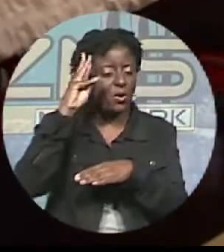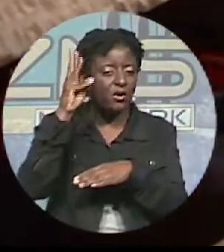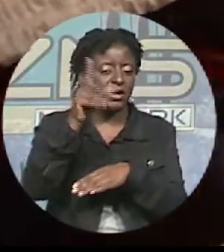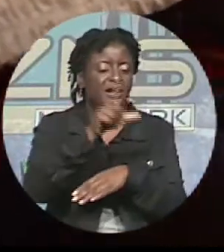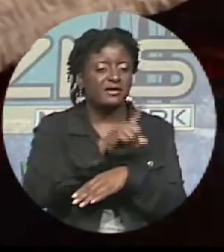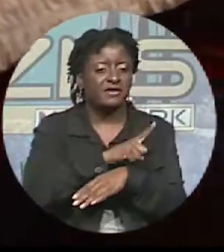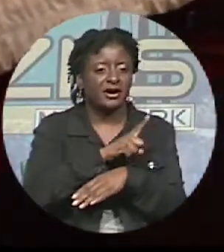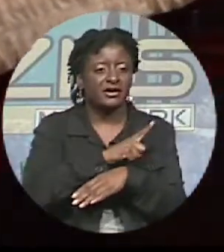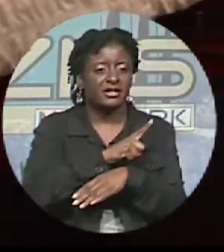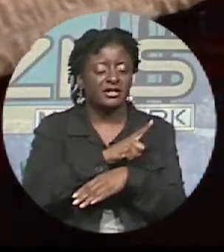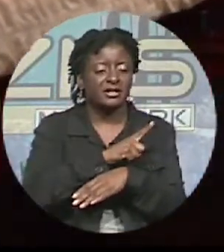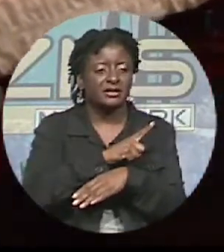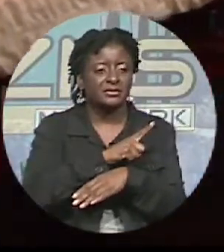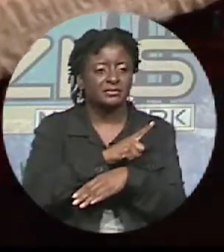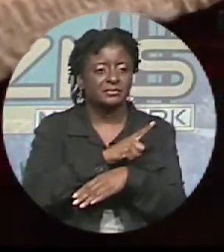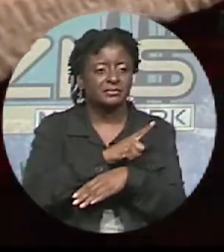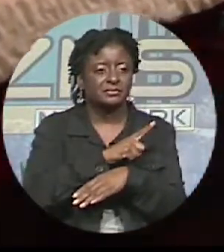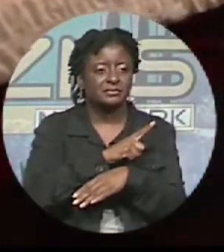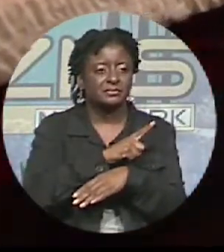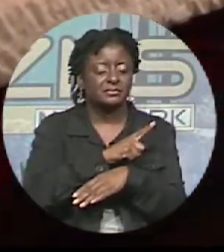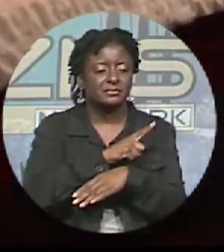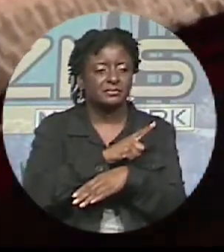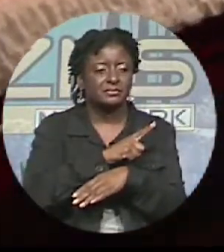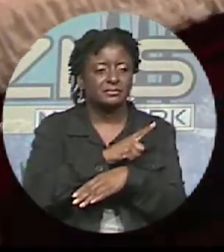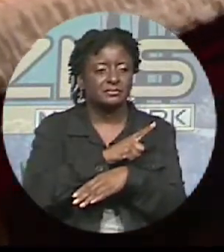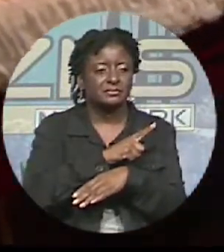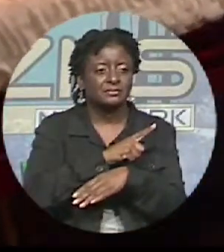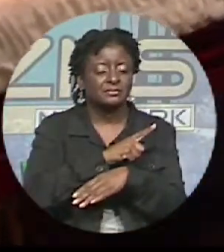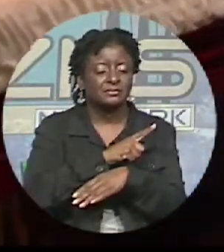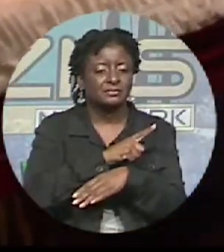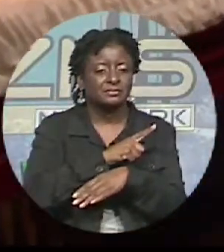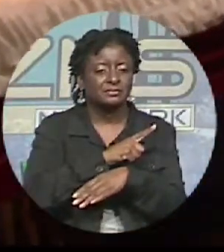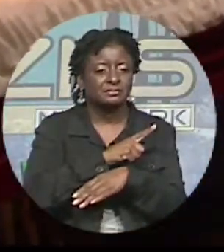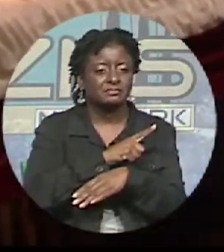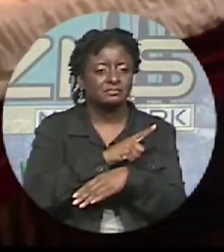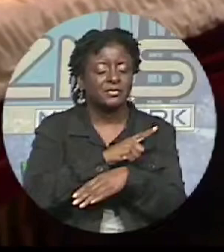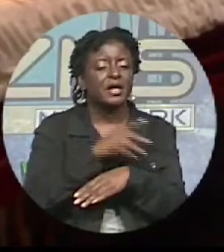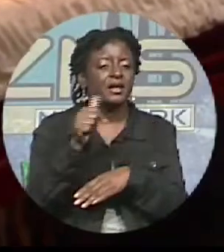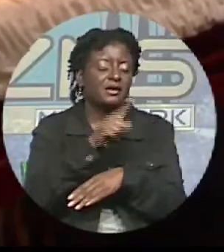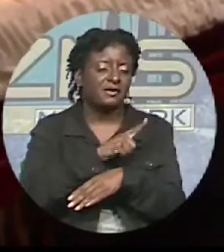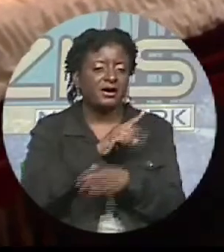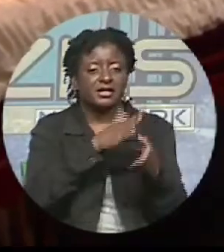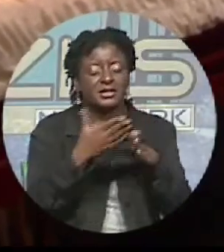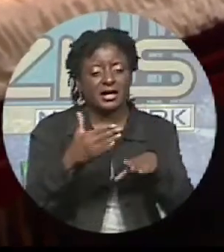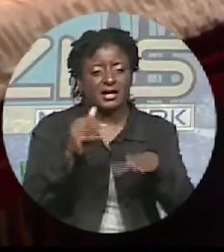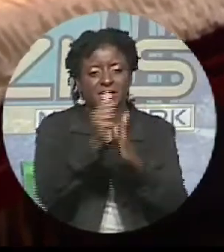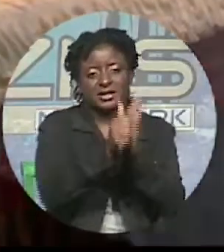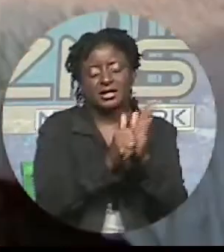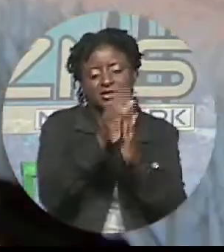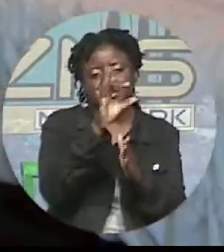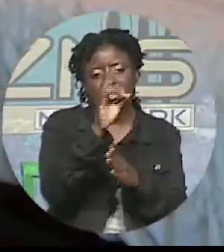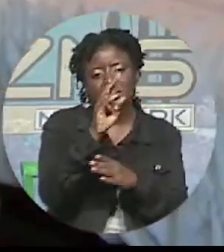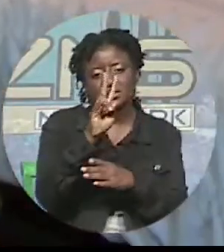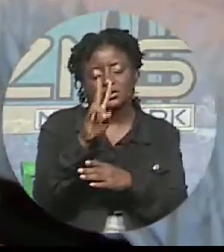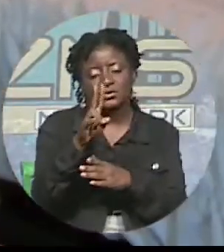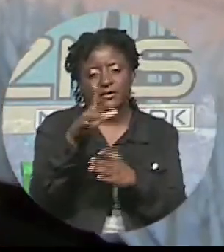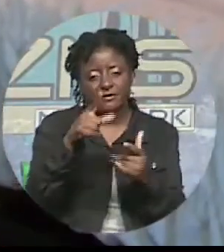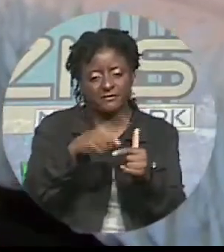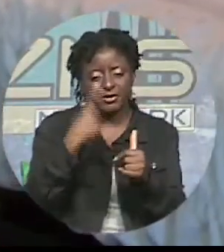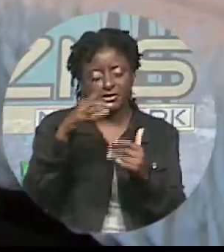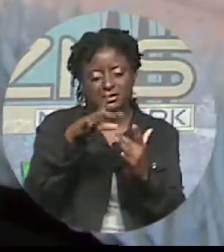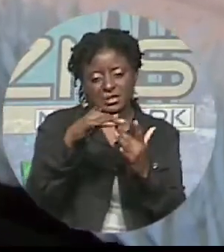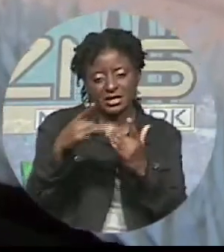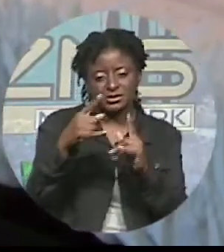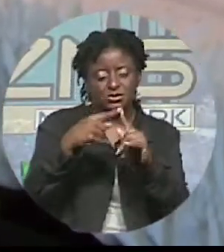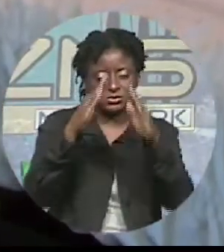cross, others simply gazed at his face as his body lie in a coffin adorned with white roses. Levarity, who died at the age of 82, was first elected to the House of Assembly